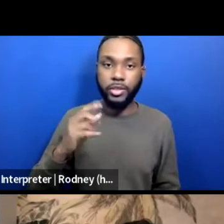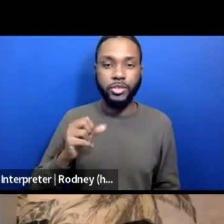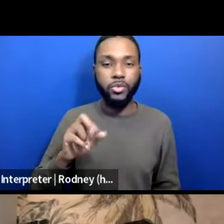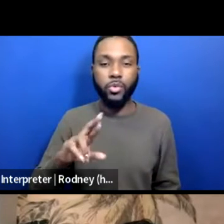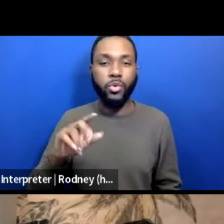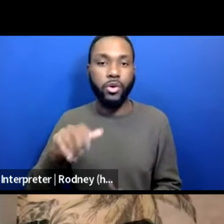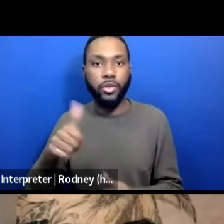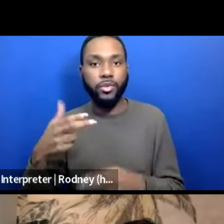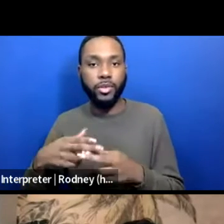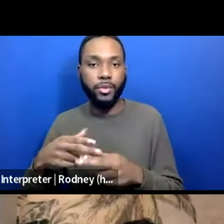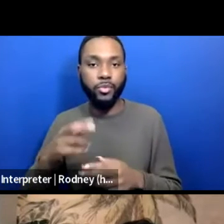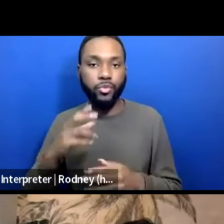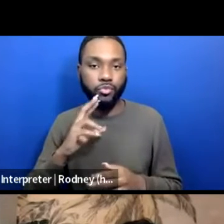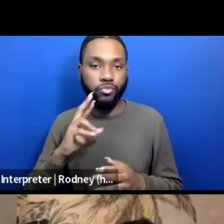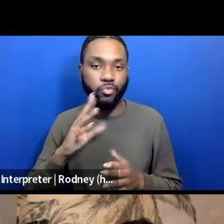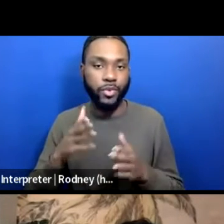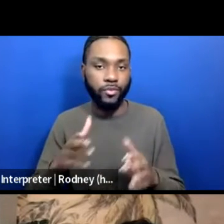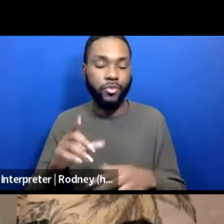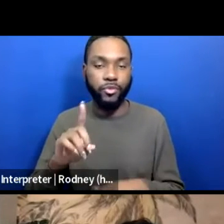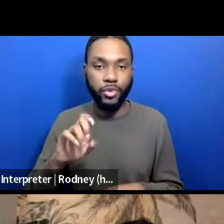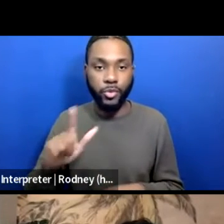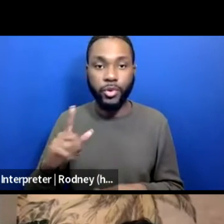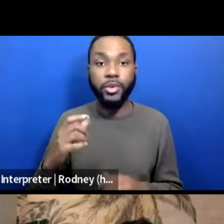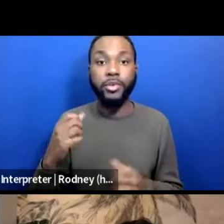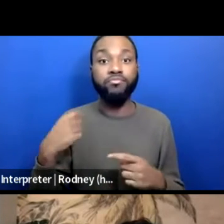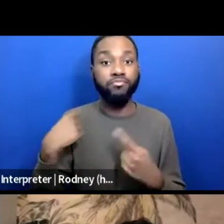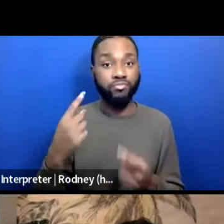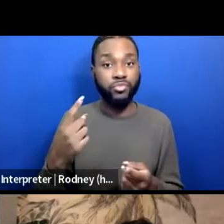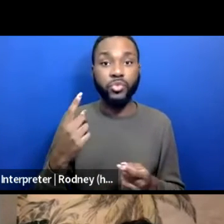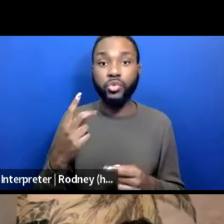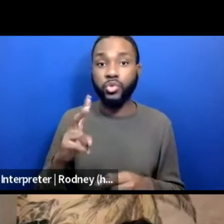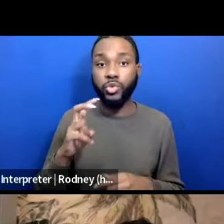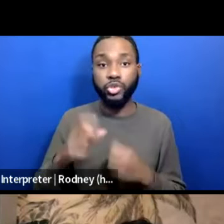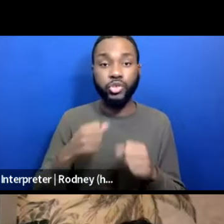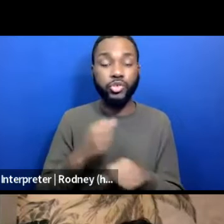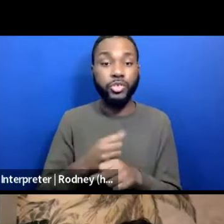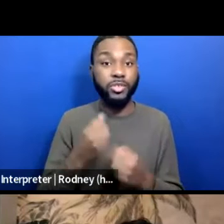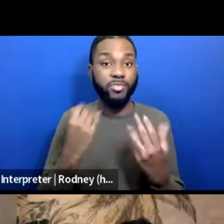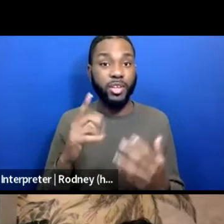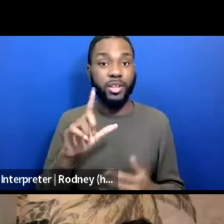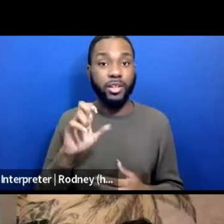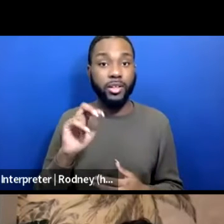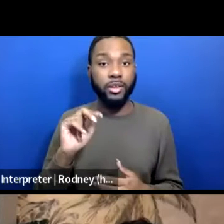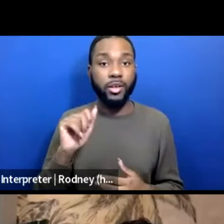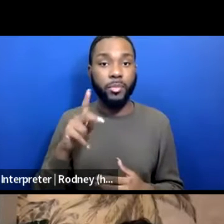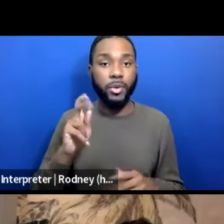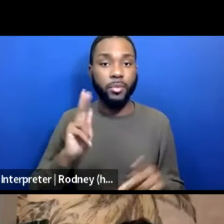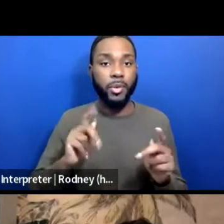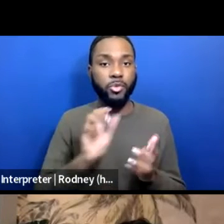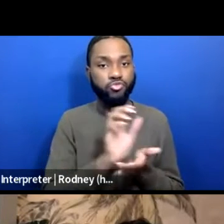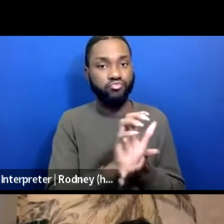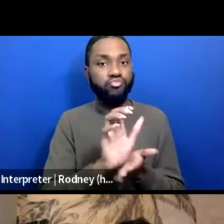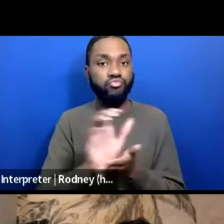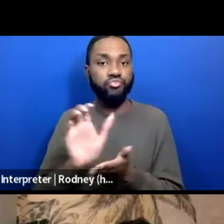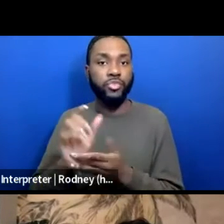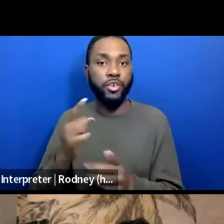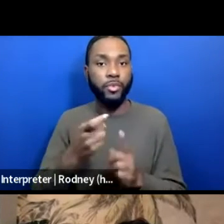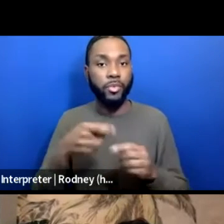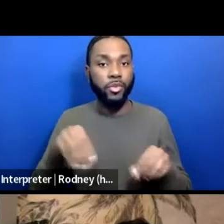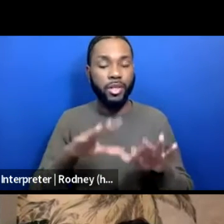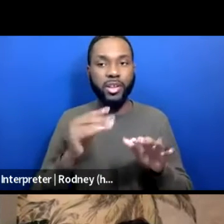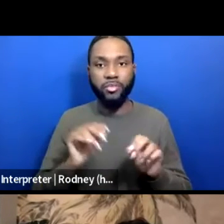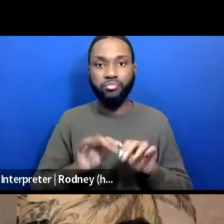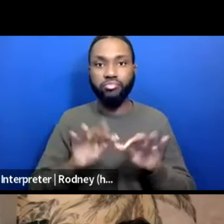years, many of the Lenape people were forcibly removed from their ancestral lands and dispersed throughout the country,